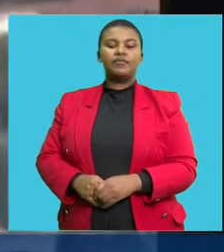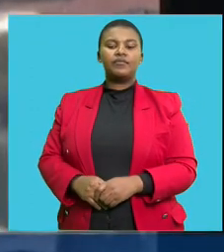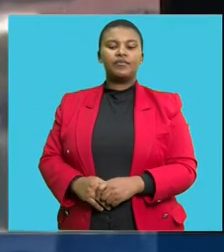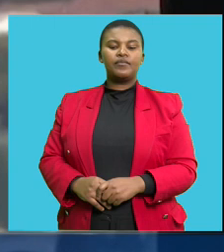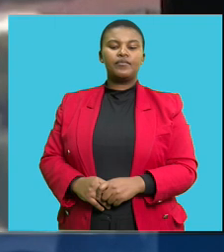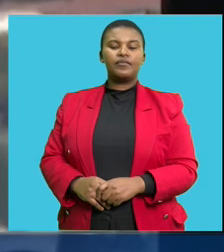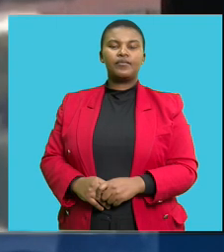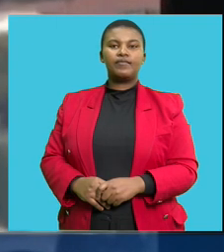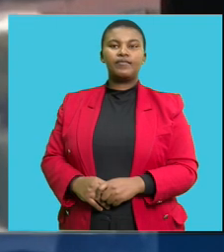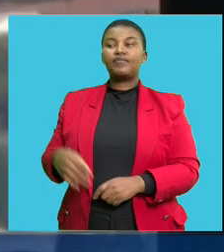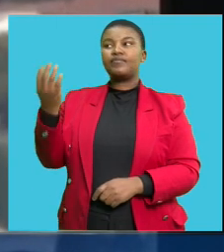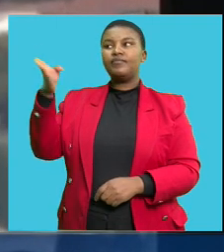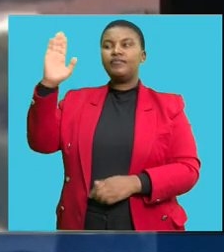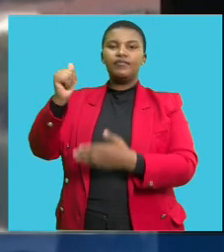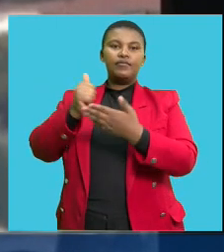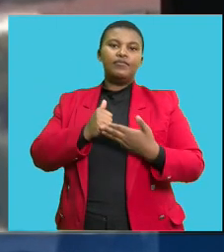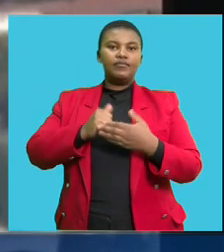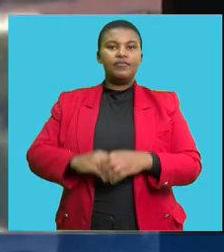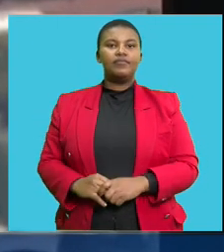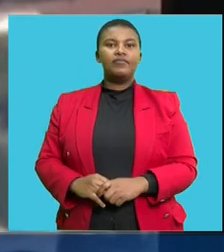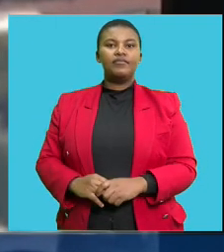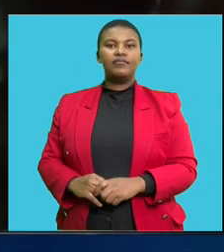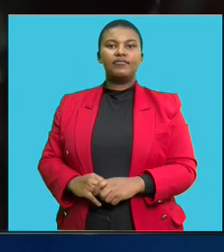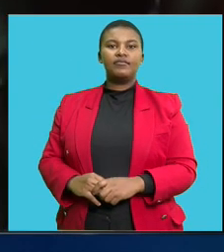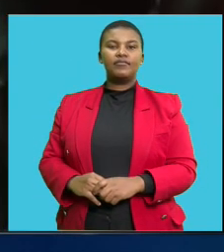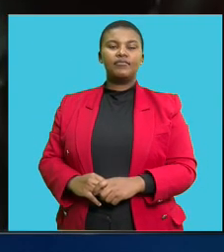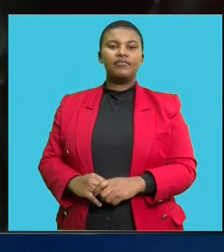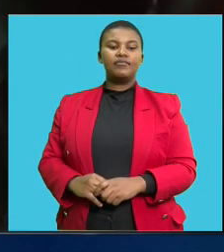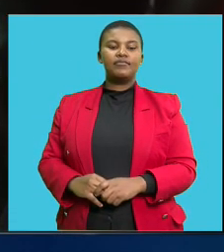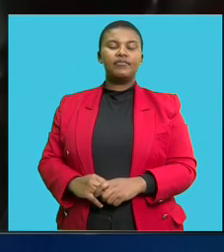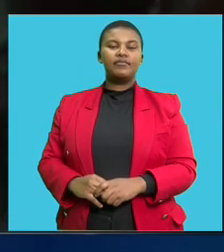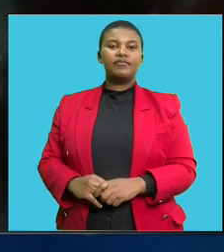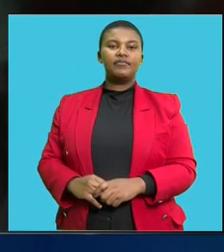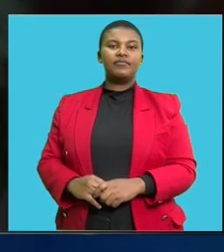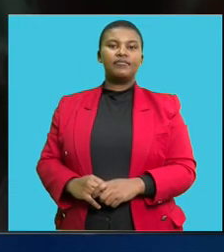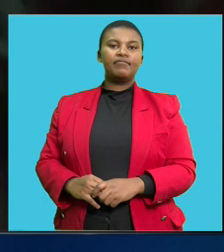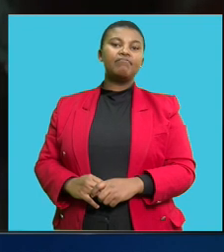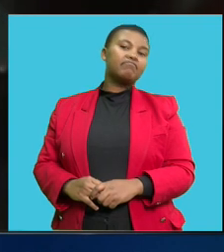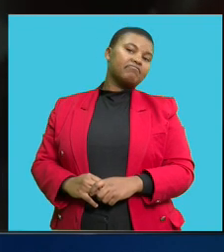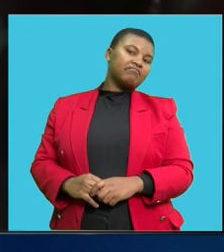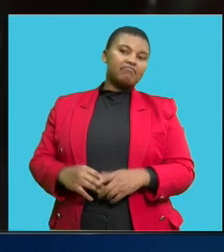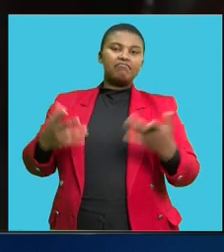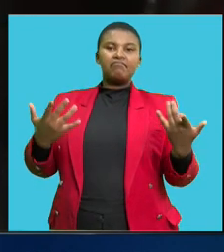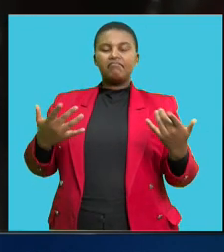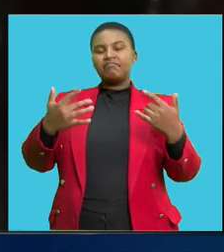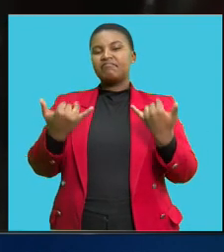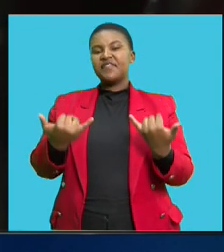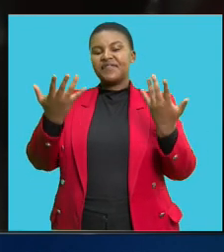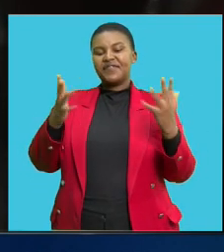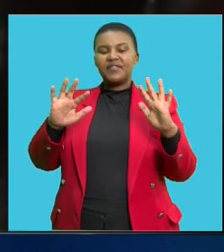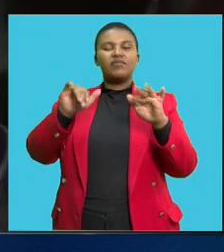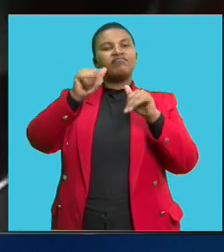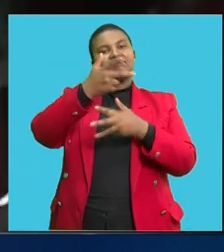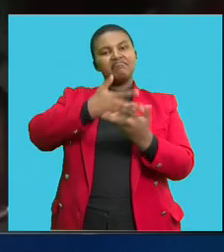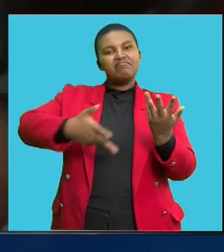So help me God. Ngemuva kwemvunge ebiqukethe imbono ehlukene kumaqembu ezombusazwe ngokuqokwa